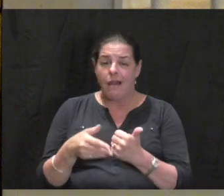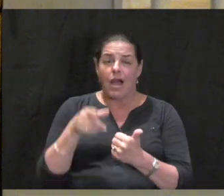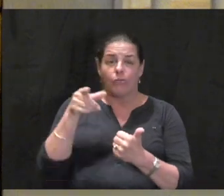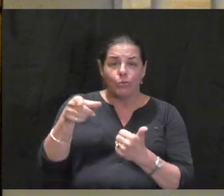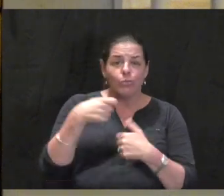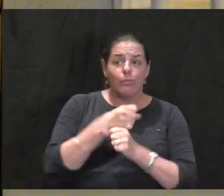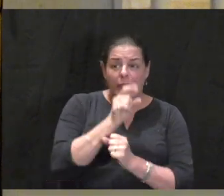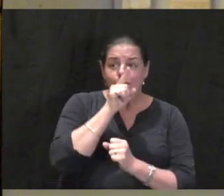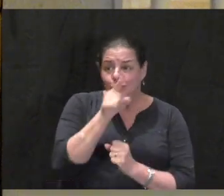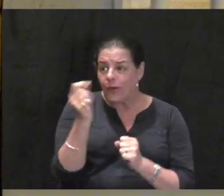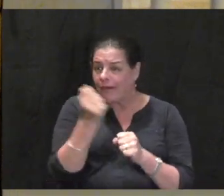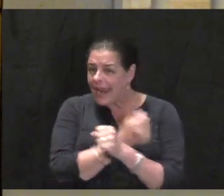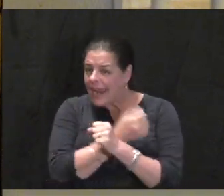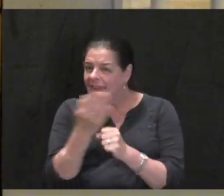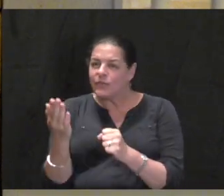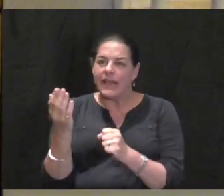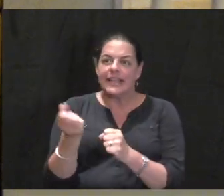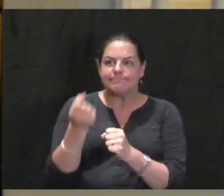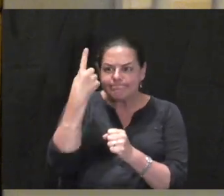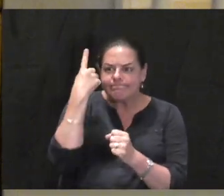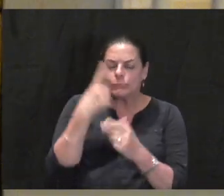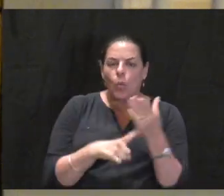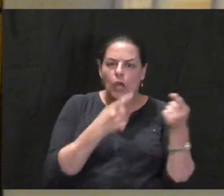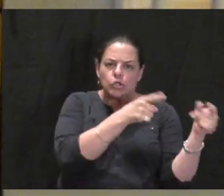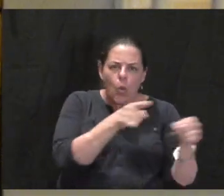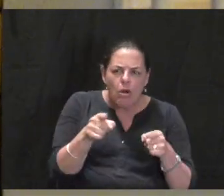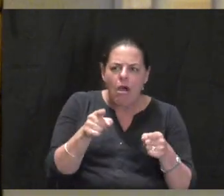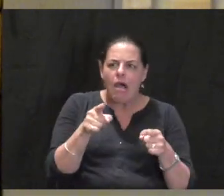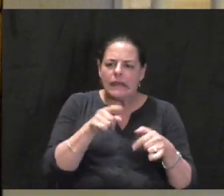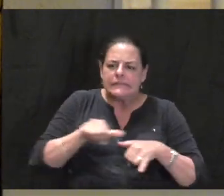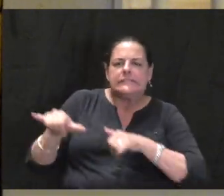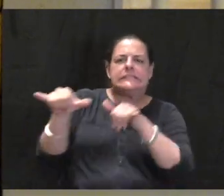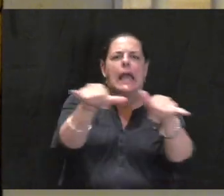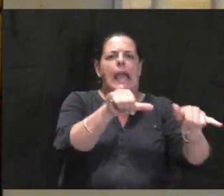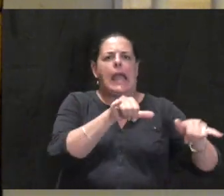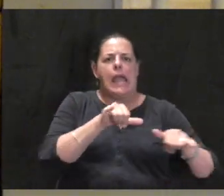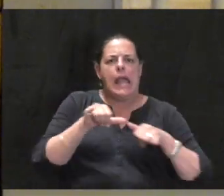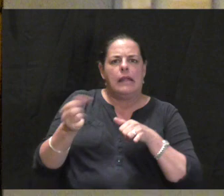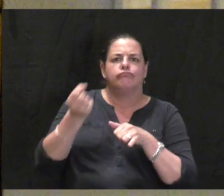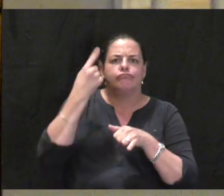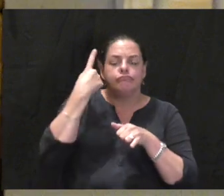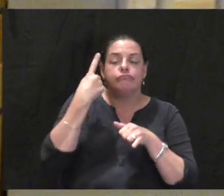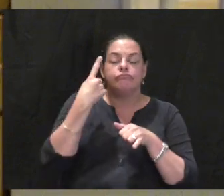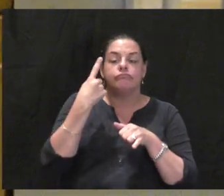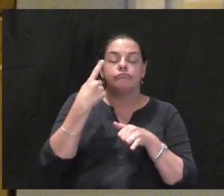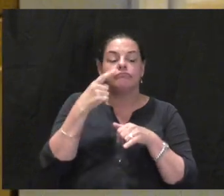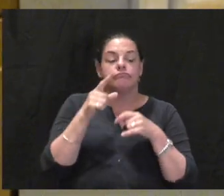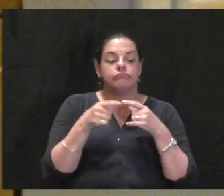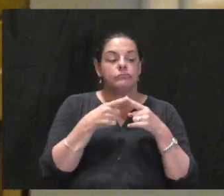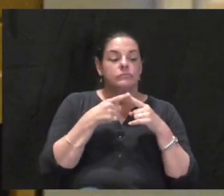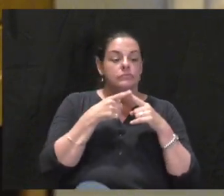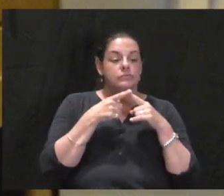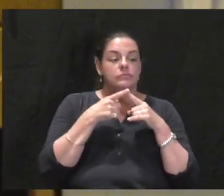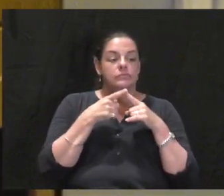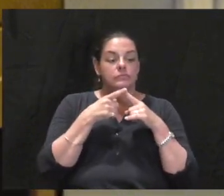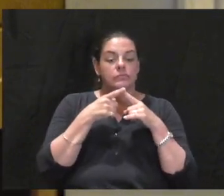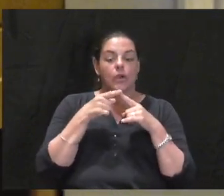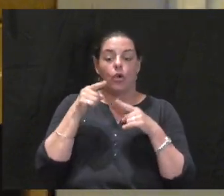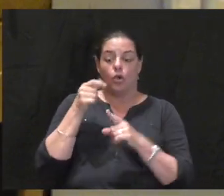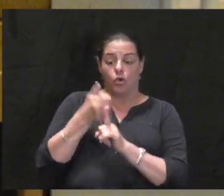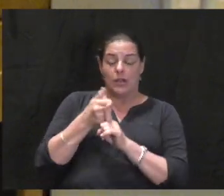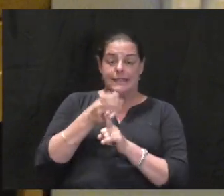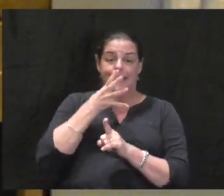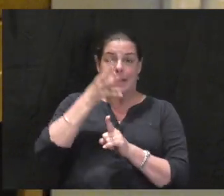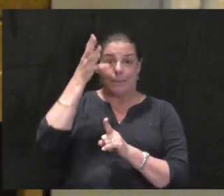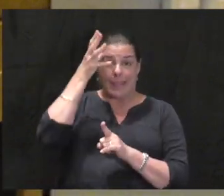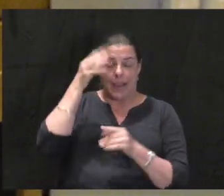into a meeting and there's 13 people and you're not prepared for that, to have somebody to be able to come in and be with you